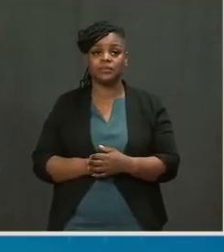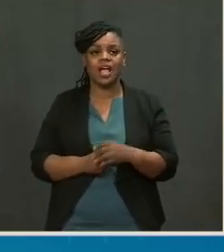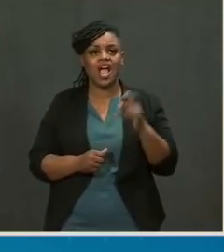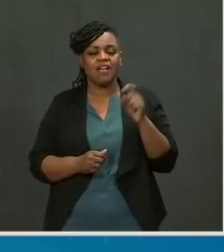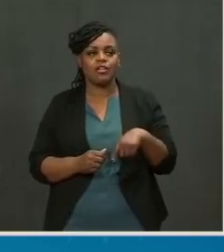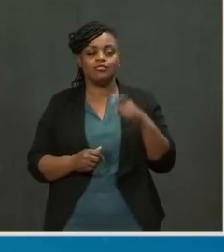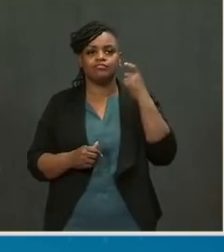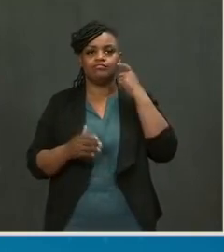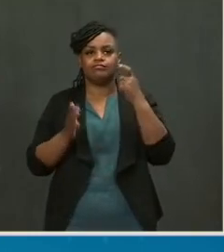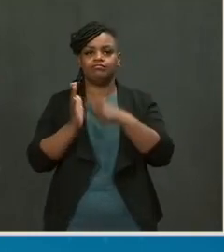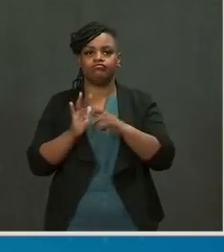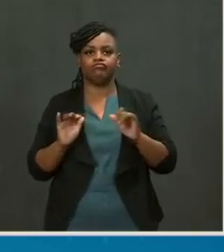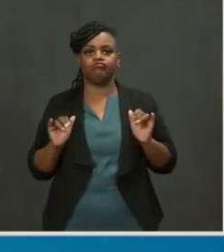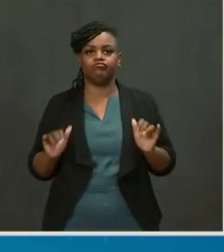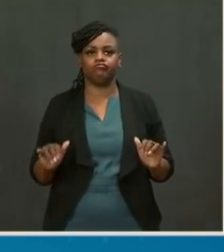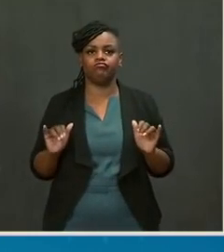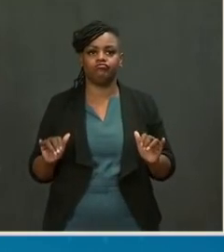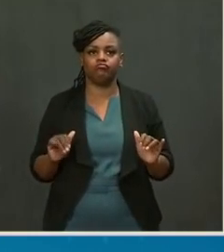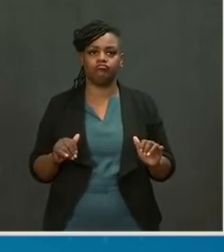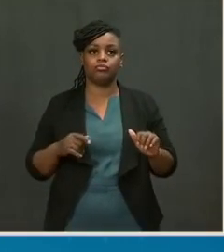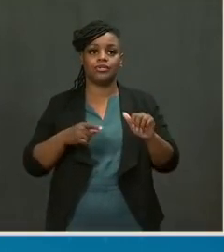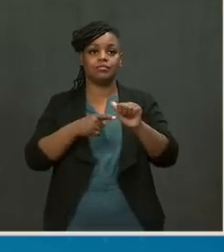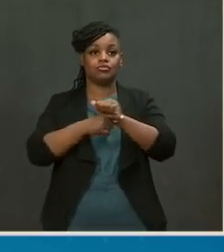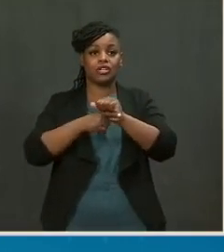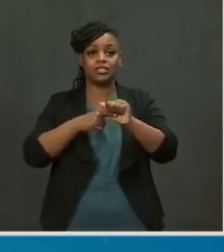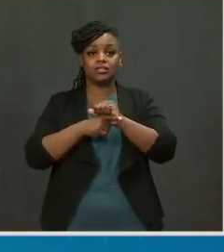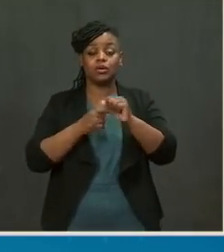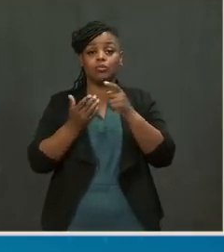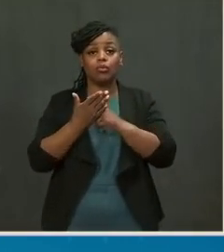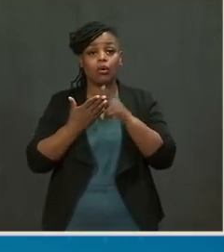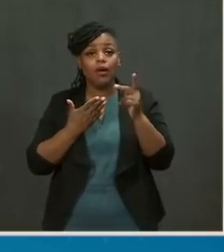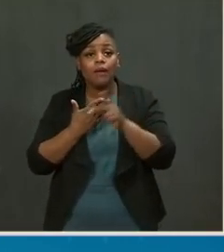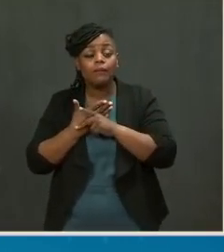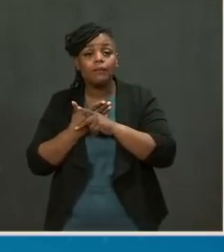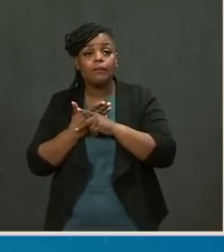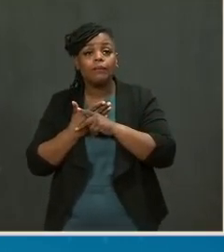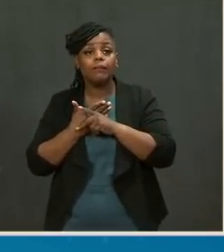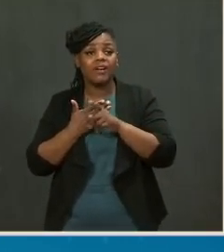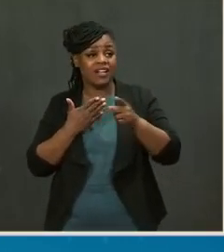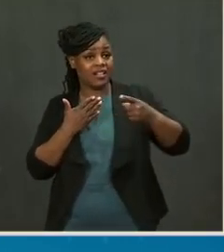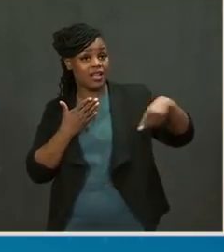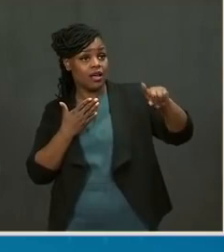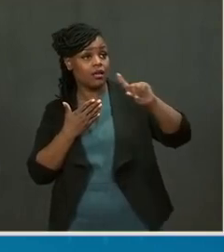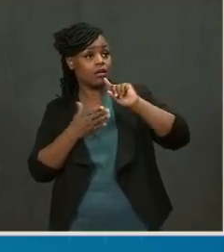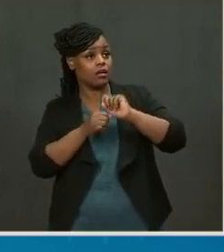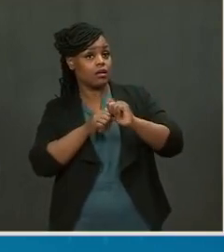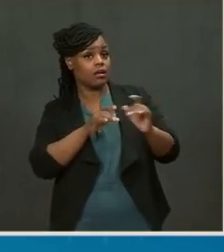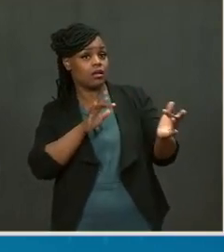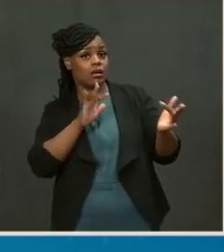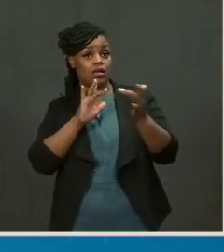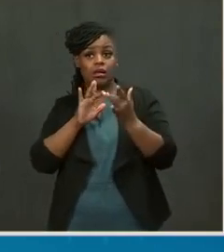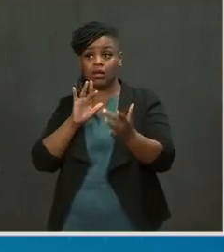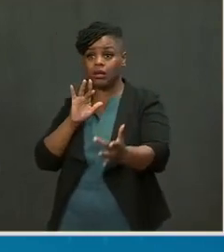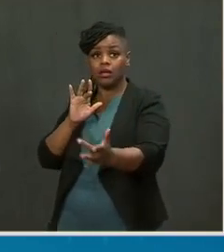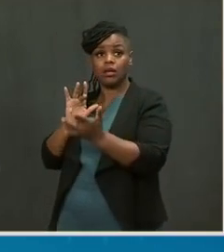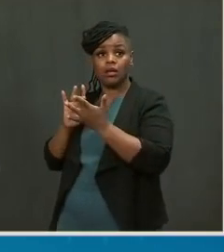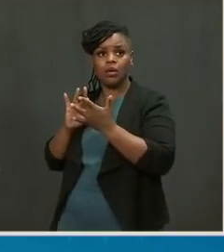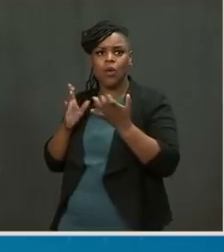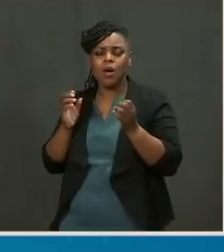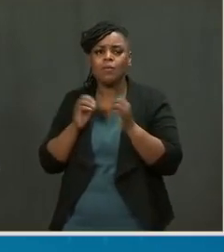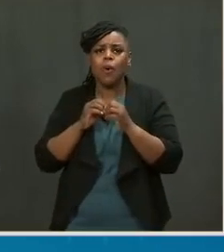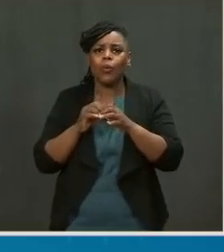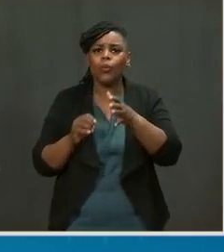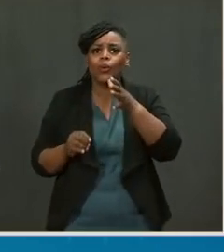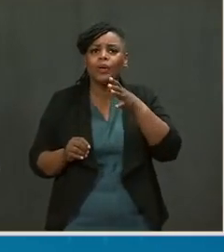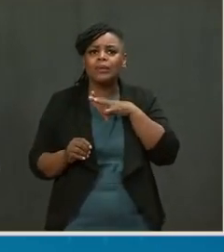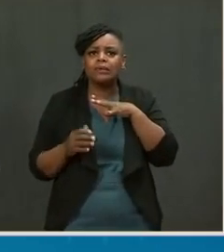these apprenticeship programs are reaching out to and saying, let's bring more women in, because